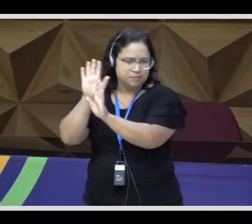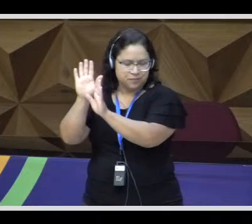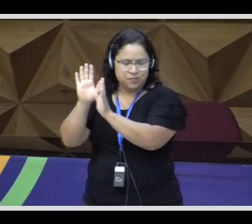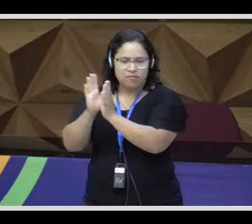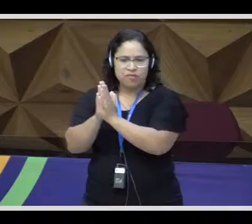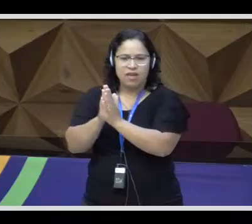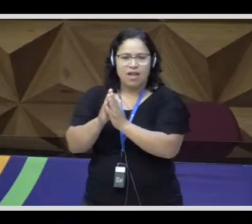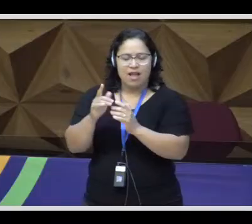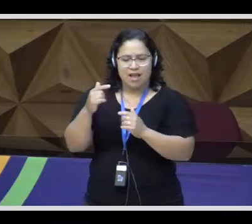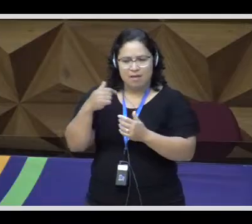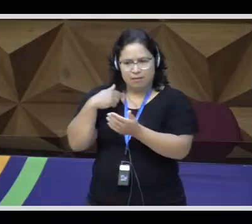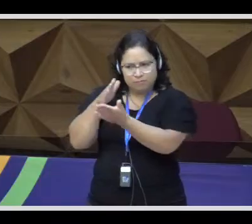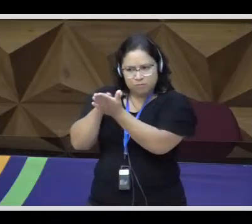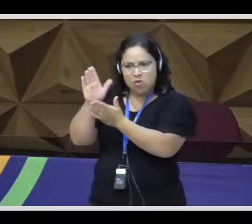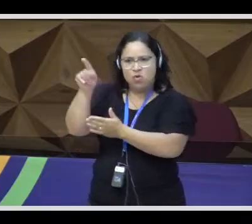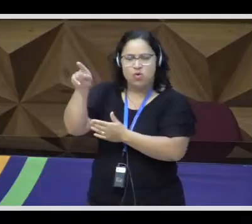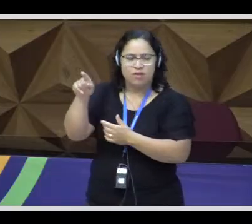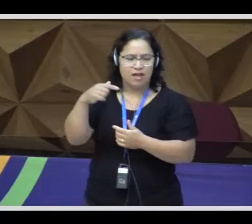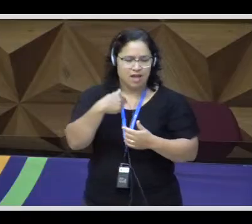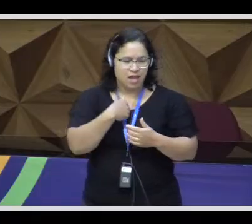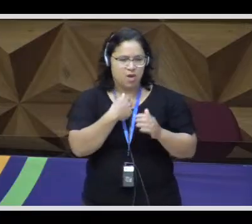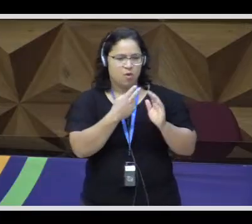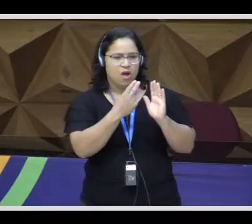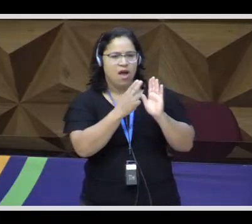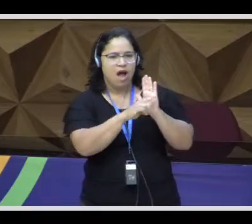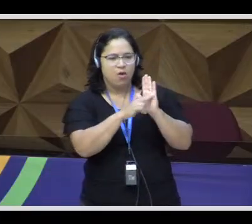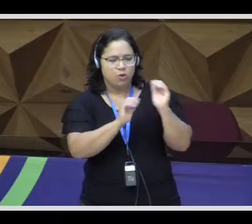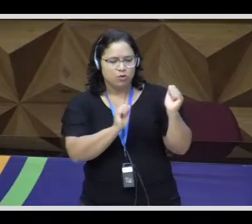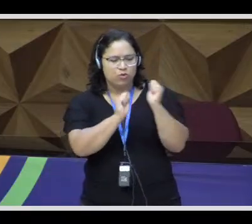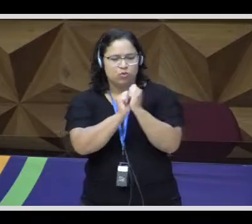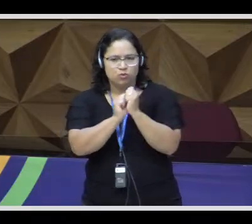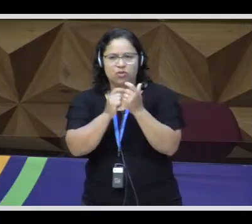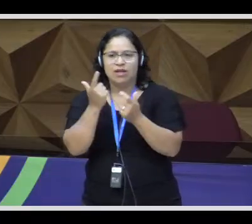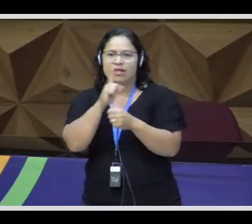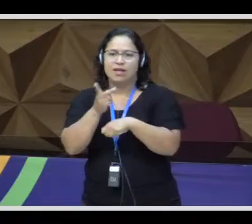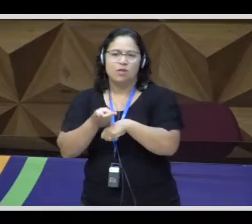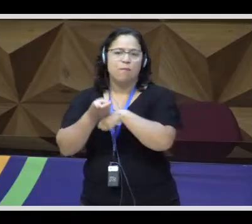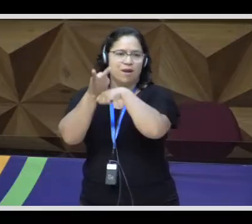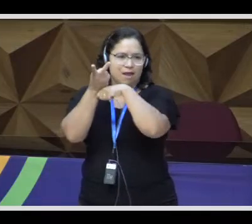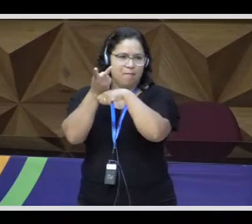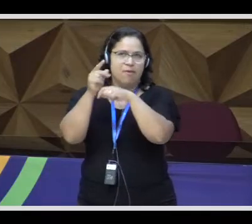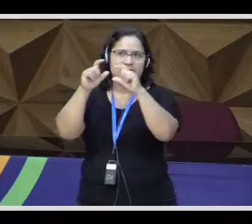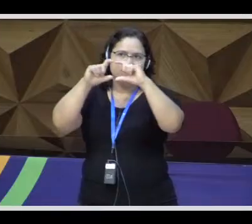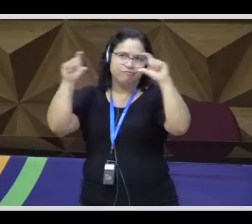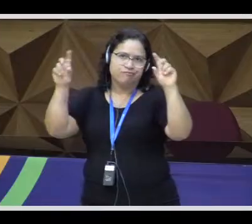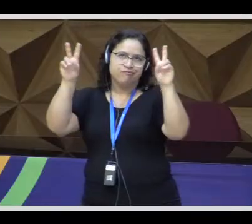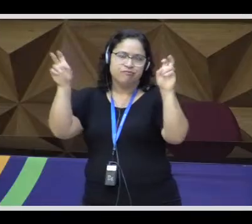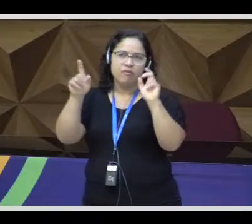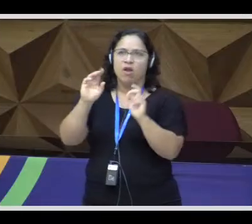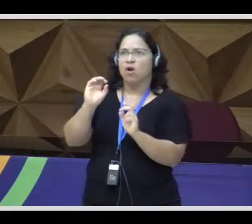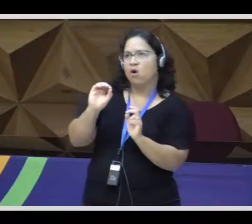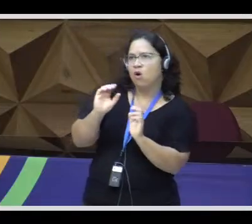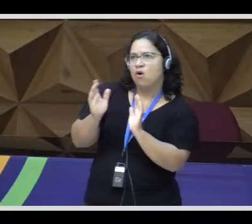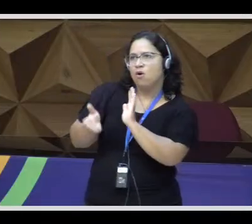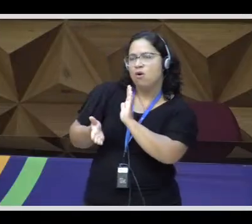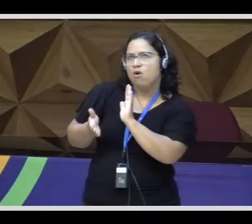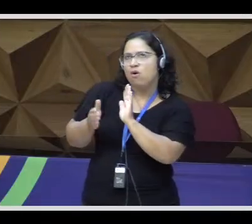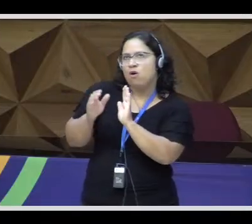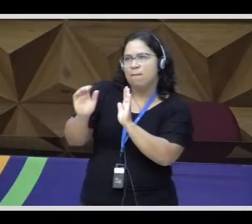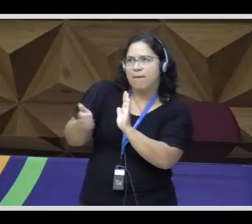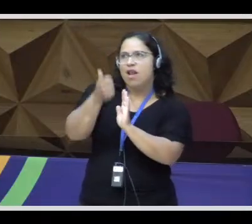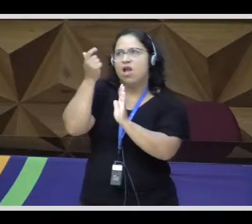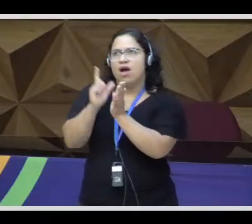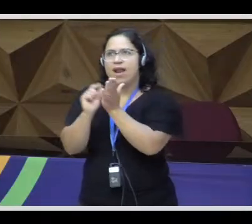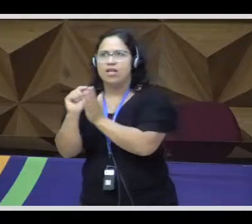me and my co-authors, we got an award. Best paper of the year, blah, blah. So when we got together